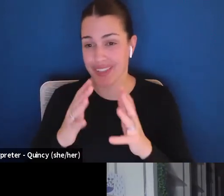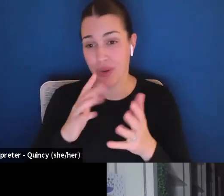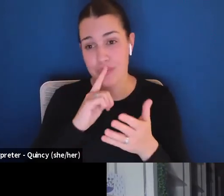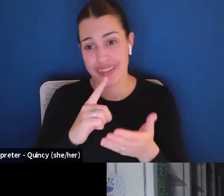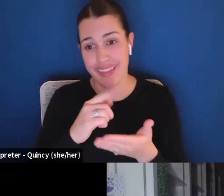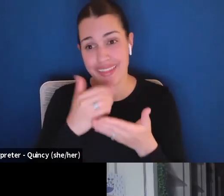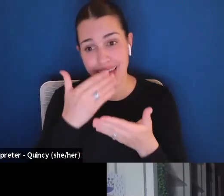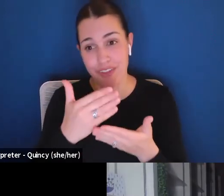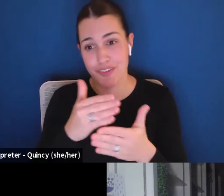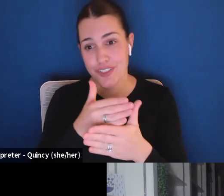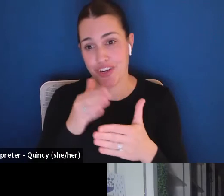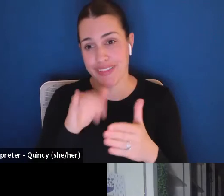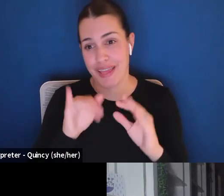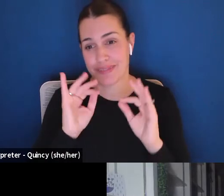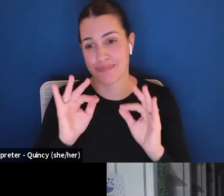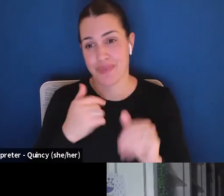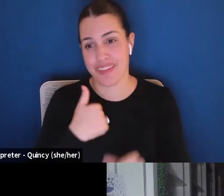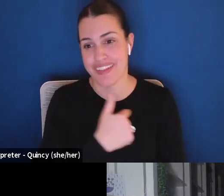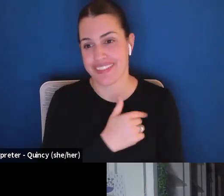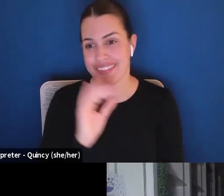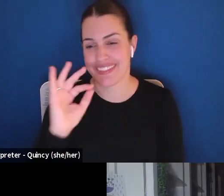you. Thank you for sharing that with us.